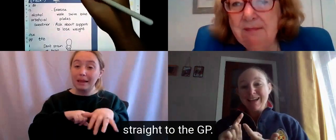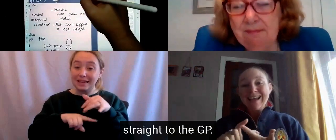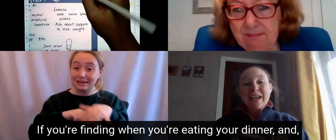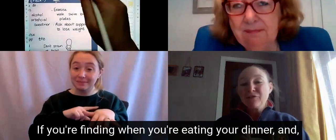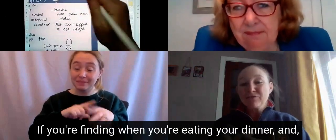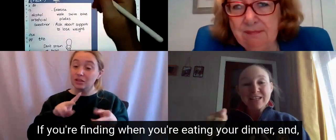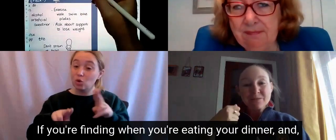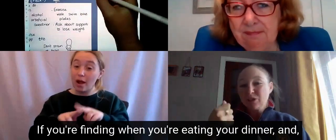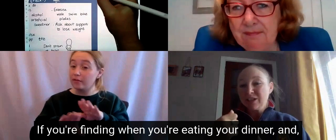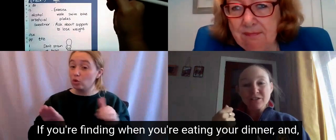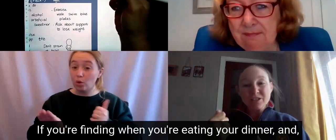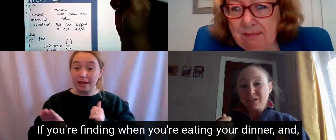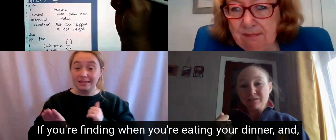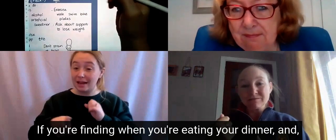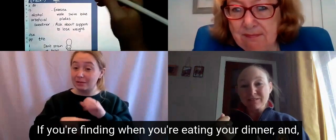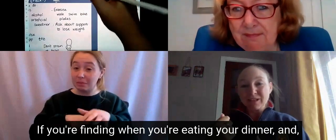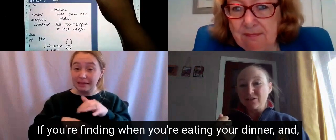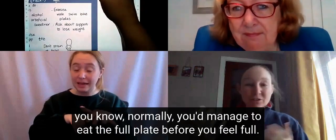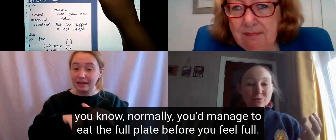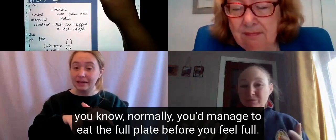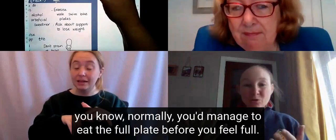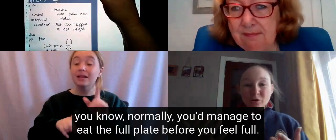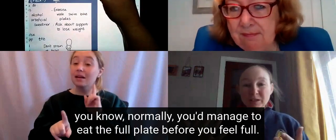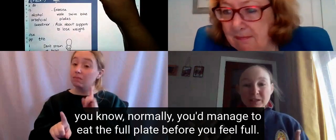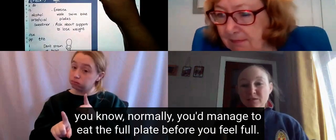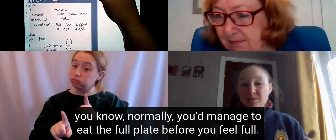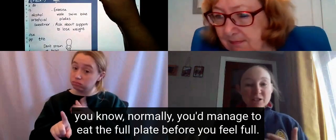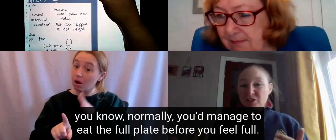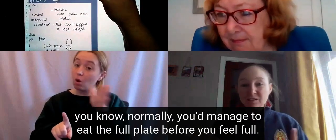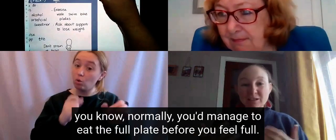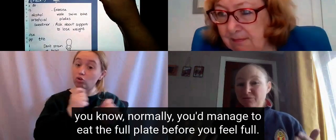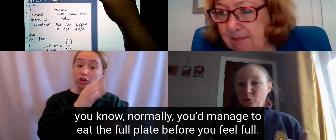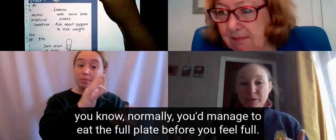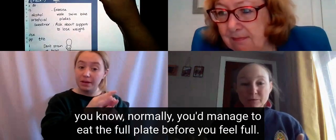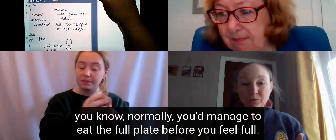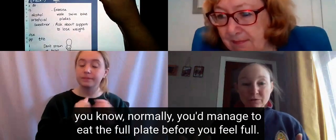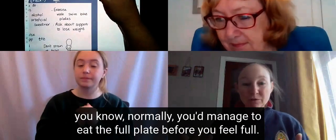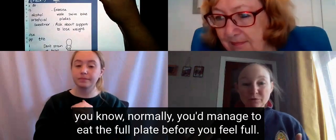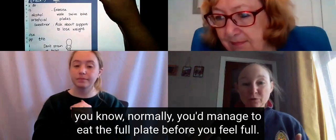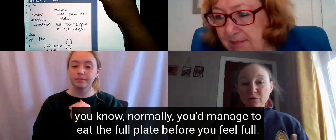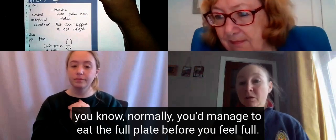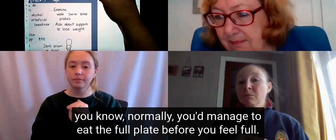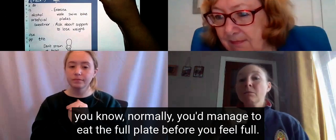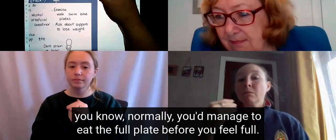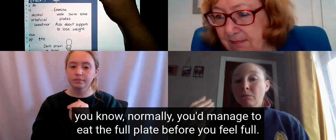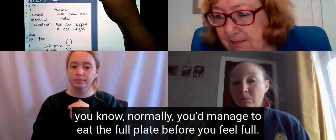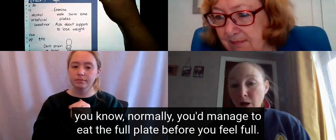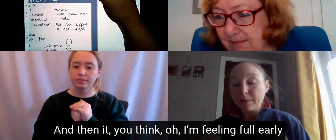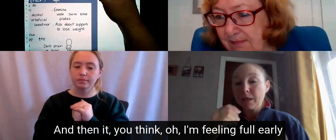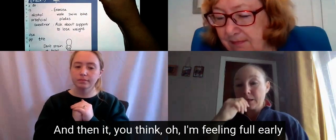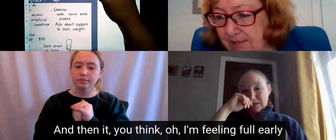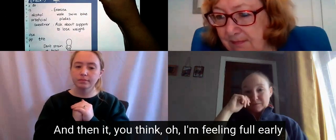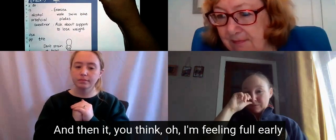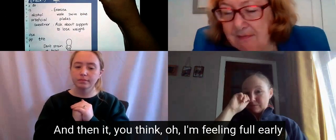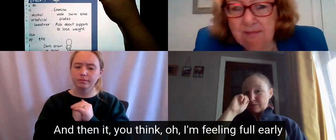GP. If you're finding when you're eating your dinner and, you know, normally you'd manage to eat the full plate before you feel full,